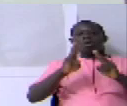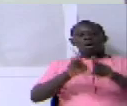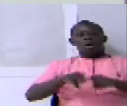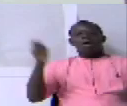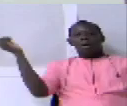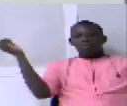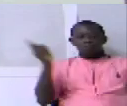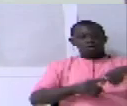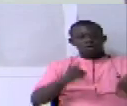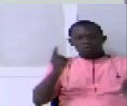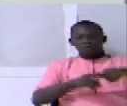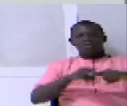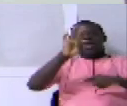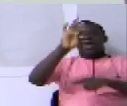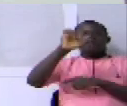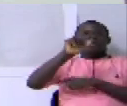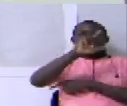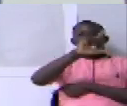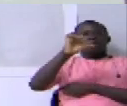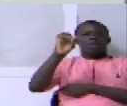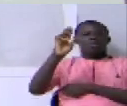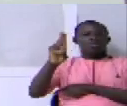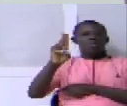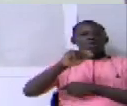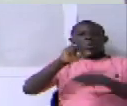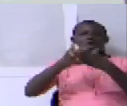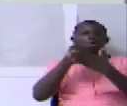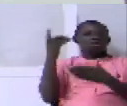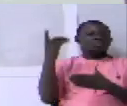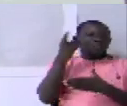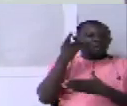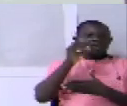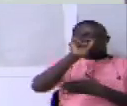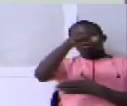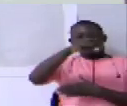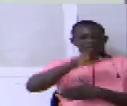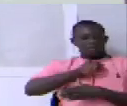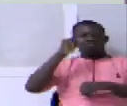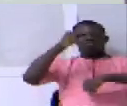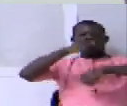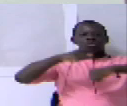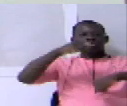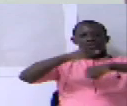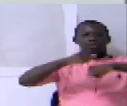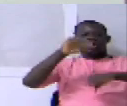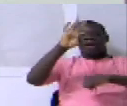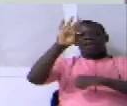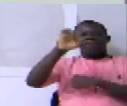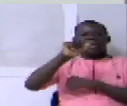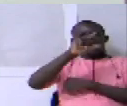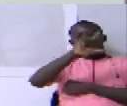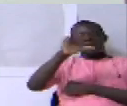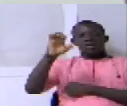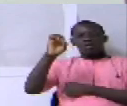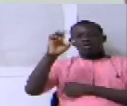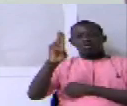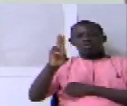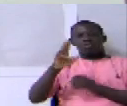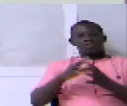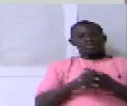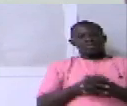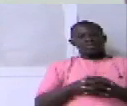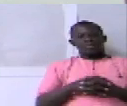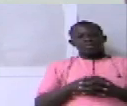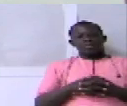Falu, or the date you tortured Falu? foy hakilo sibulala le bang lunjuma aketa lumo meng lumeng ye